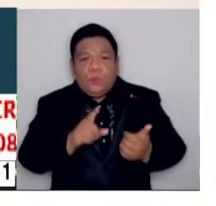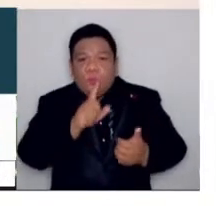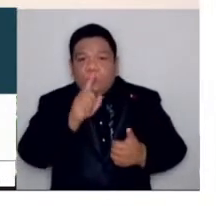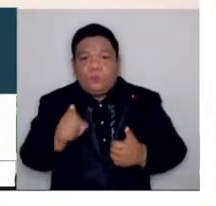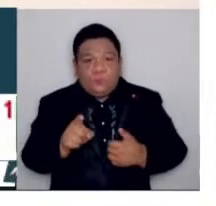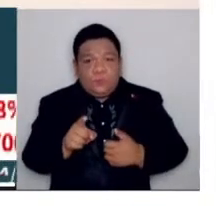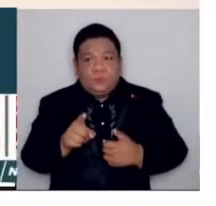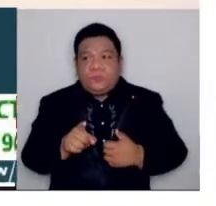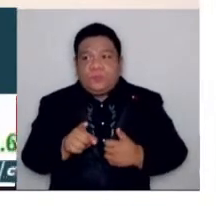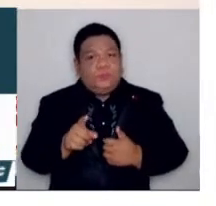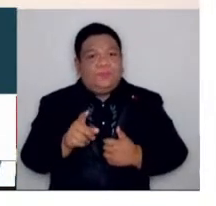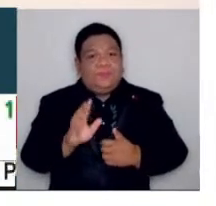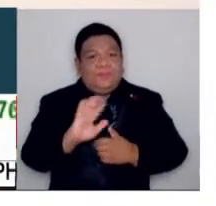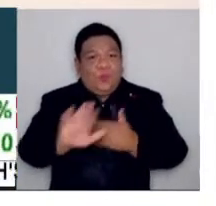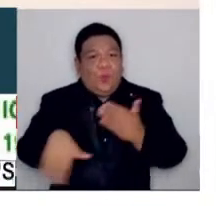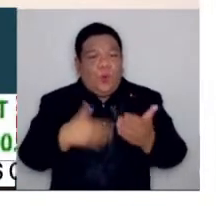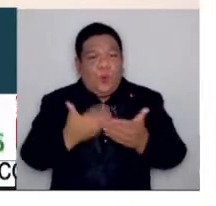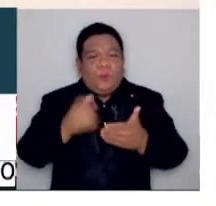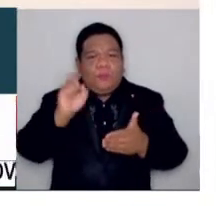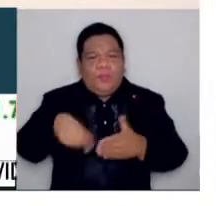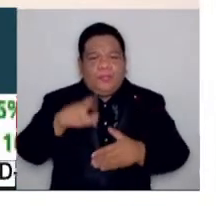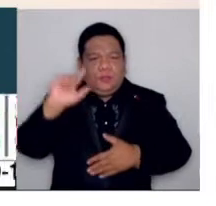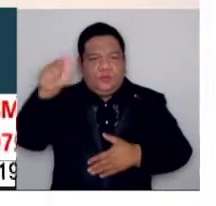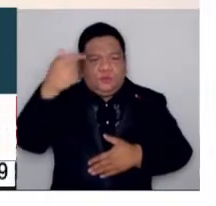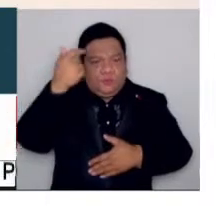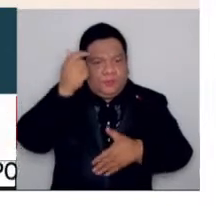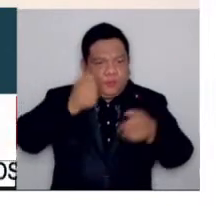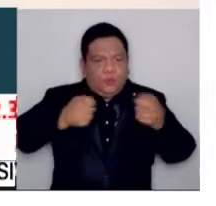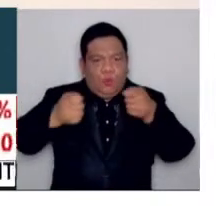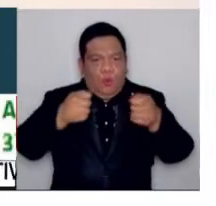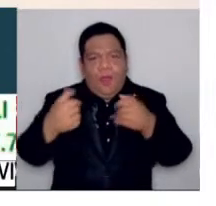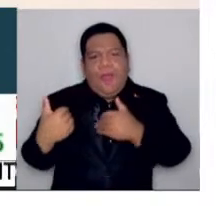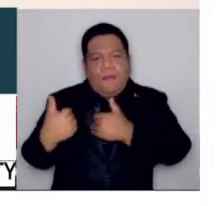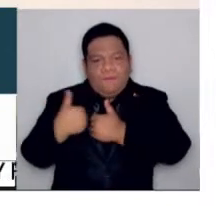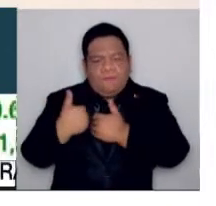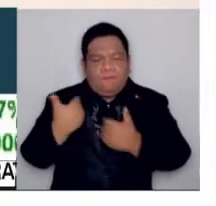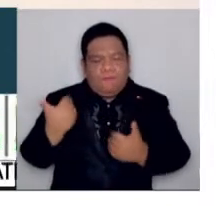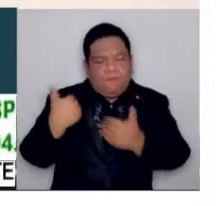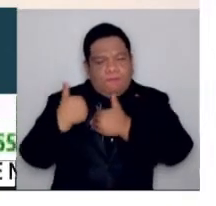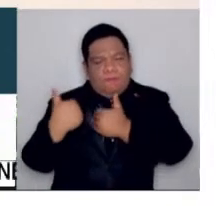ay dapat kontrolado ng gobyerno, no? Yeah. So